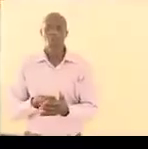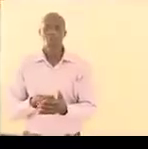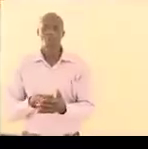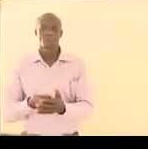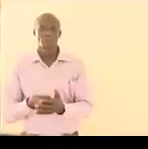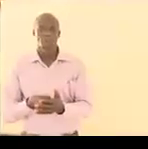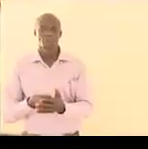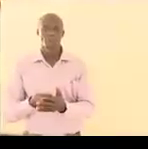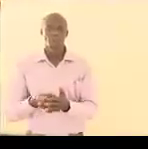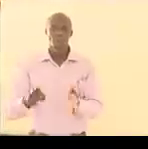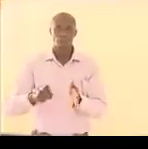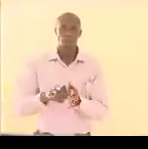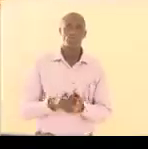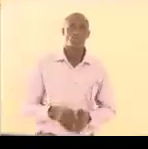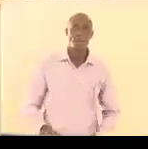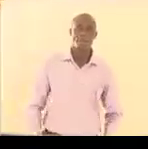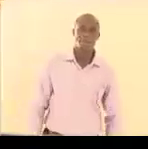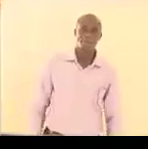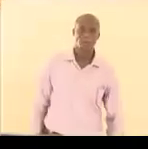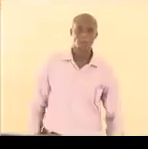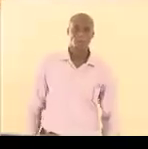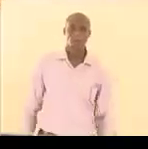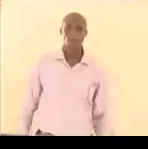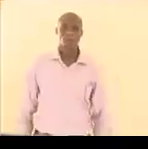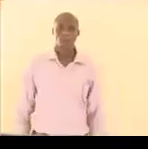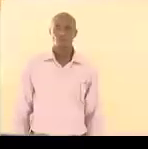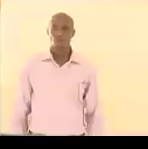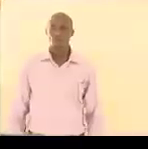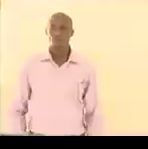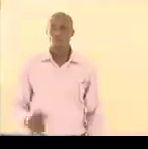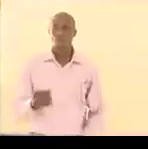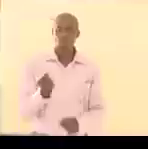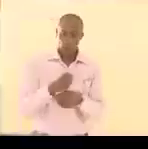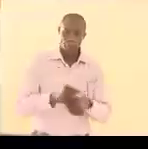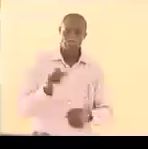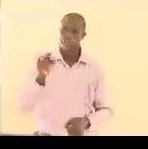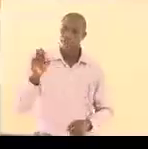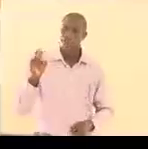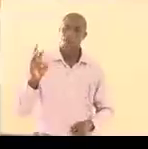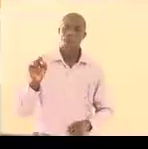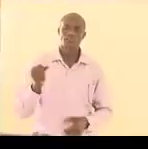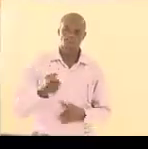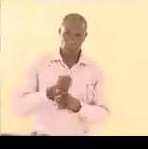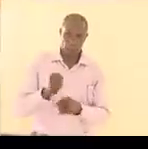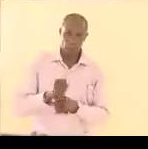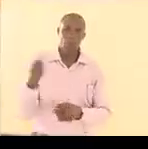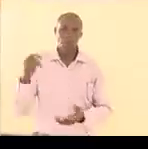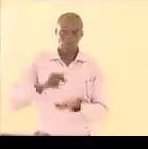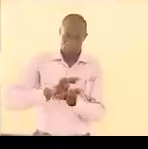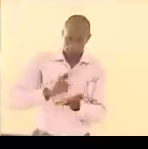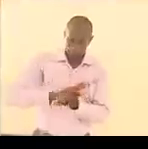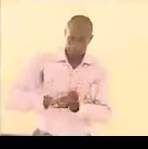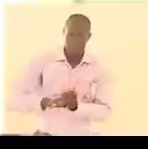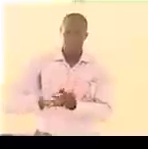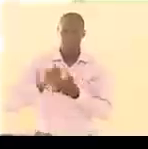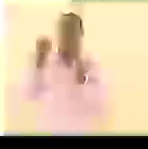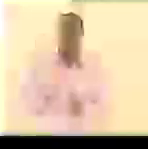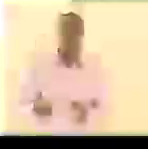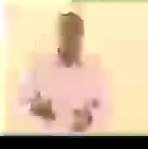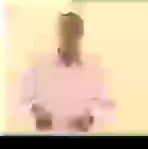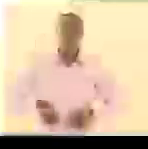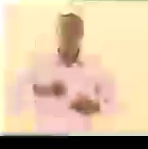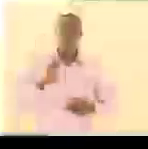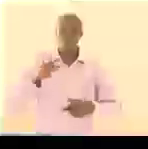friends. Let's take the example of Gregory and compose texts and share with friends. The righteous shall live